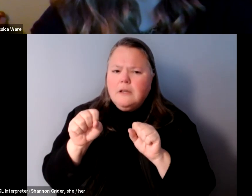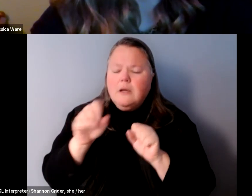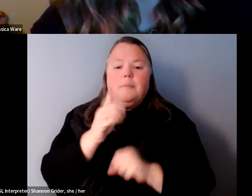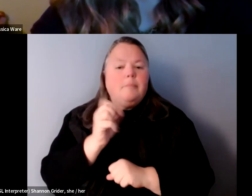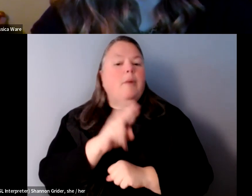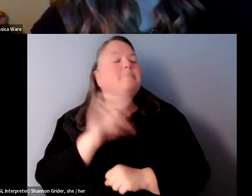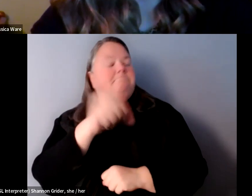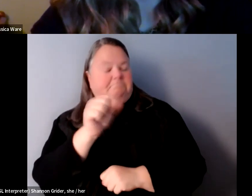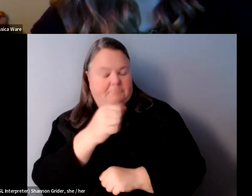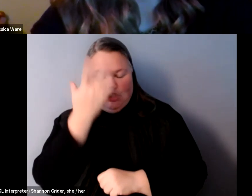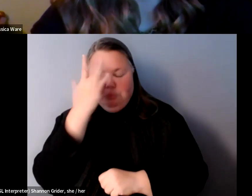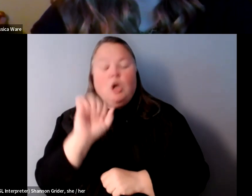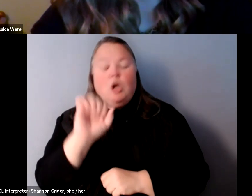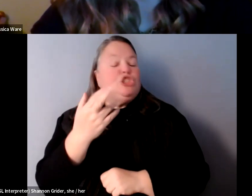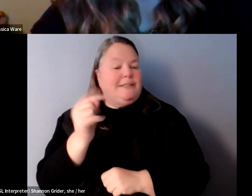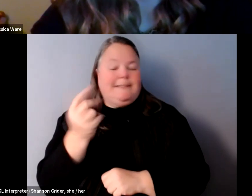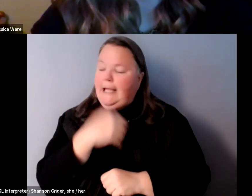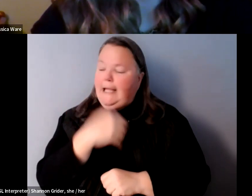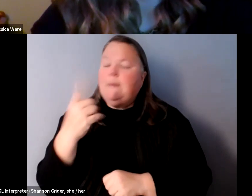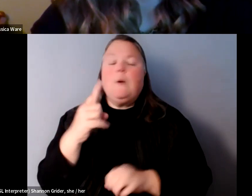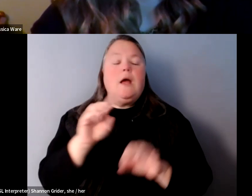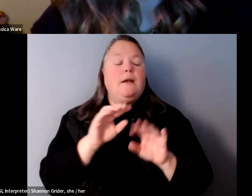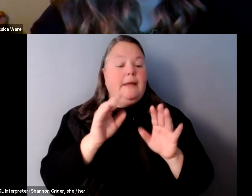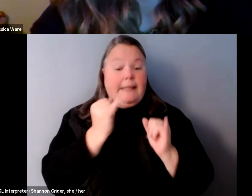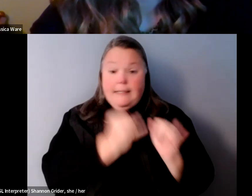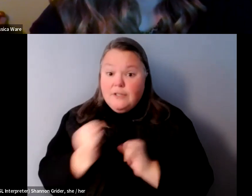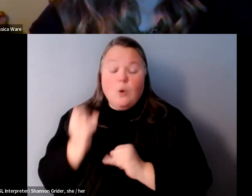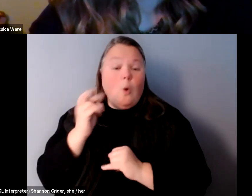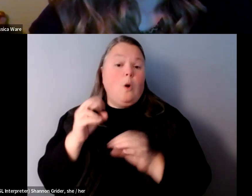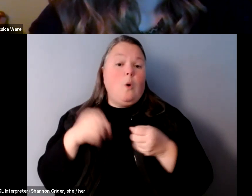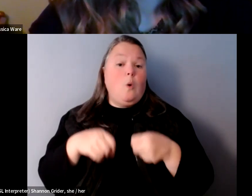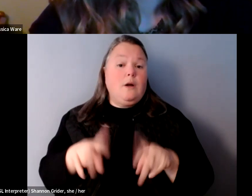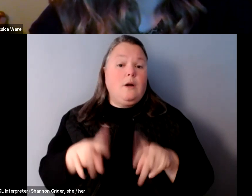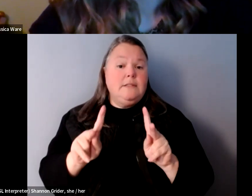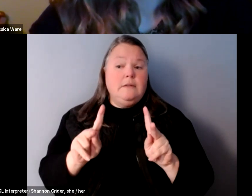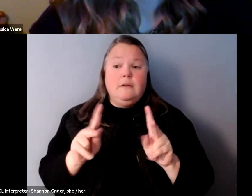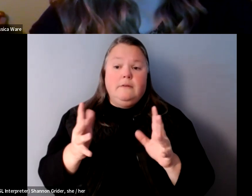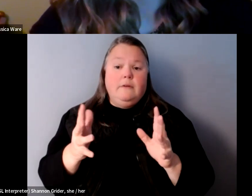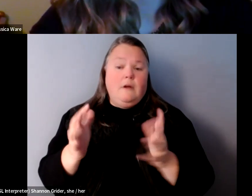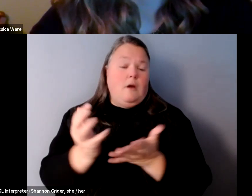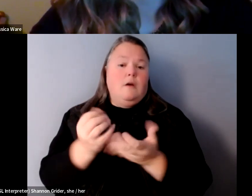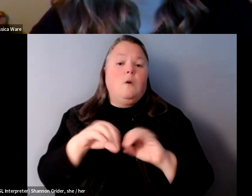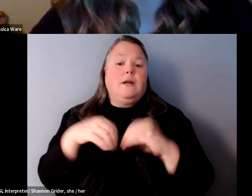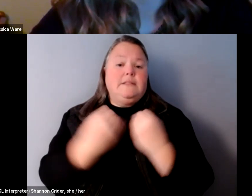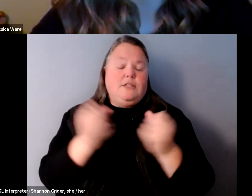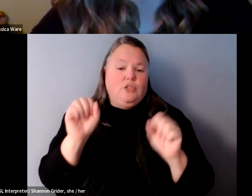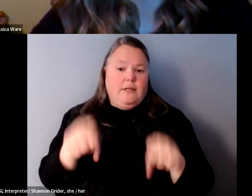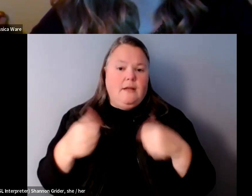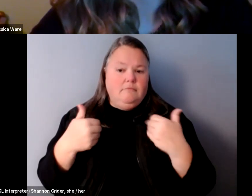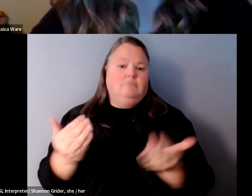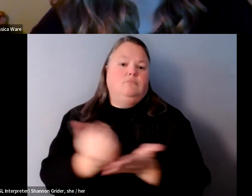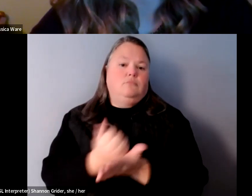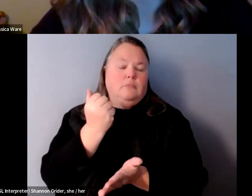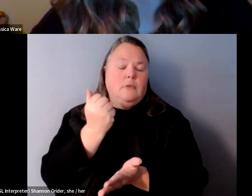system that anybody, individual or organization, can really utilize. KPFC already utilized